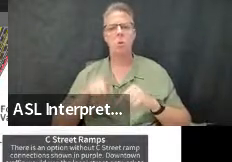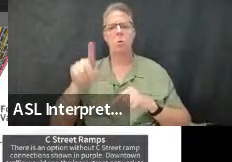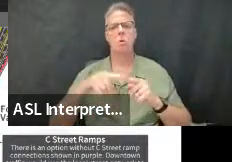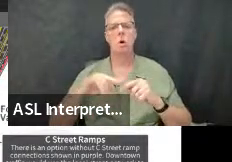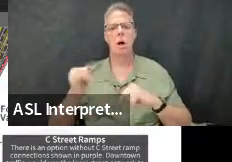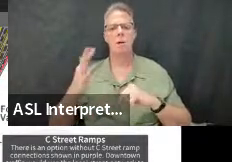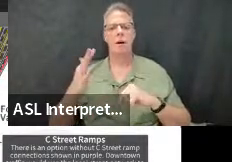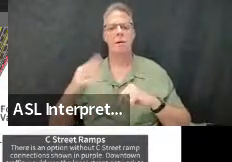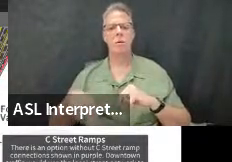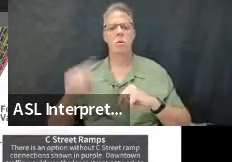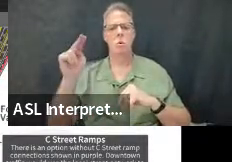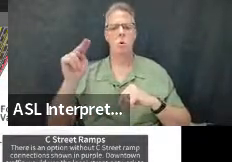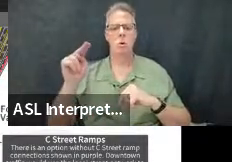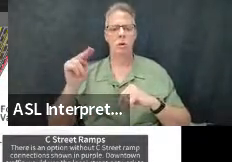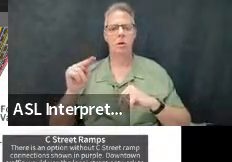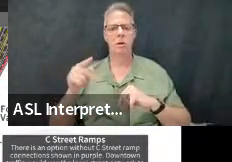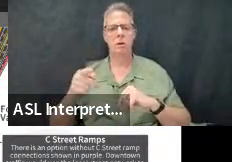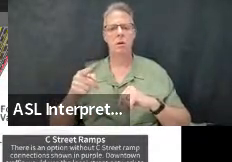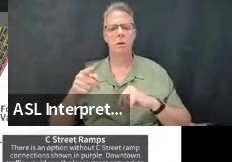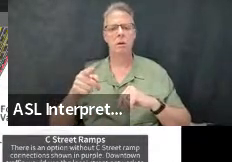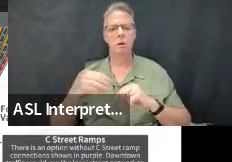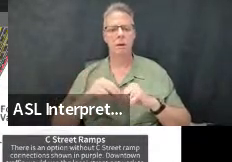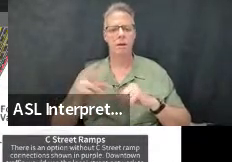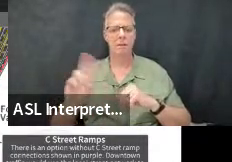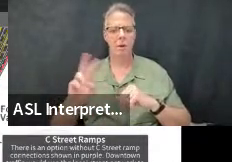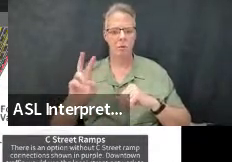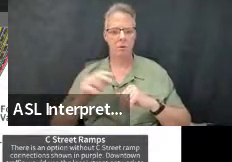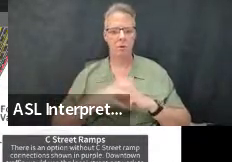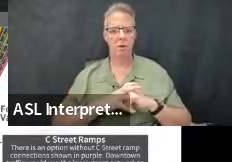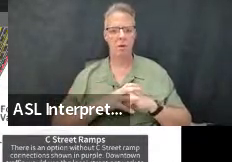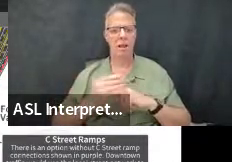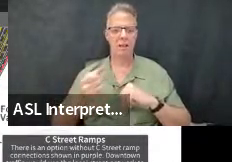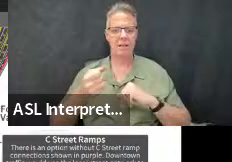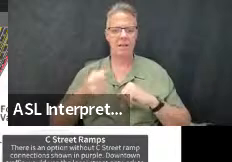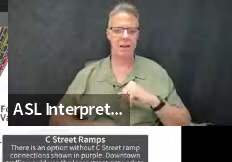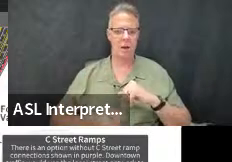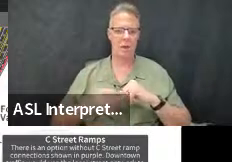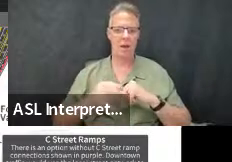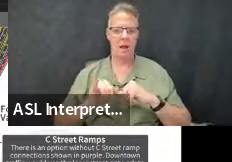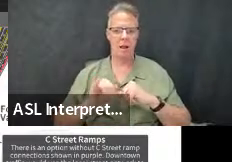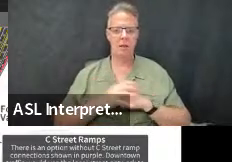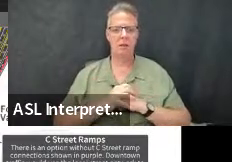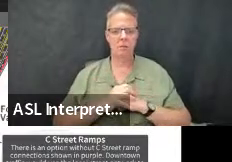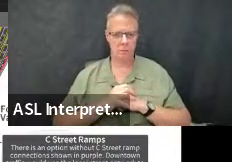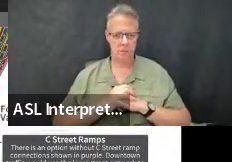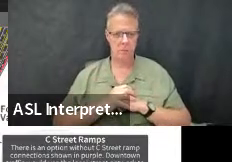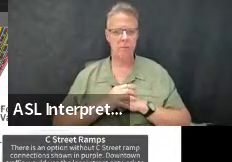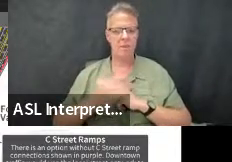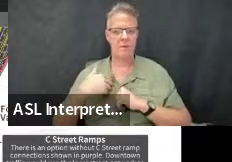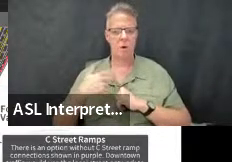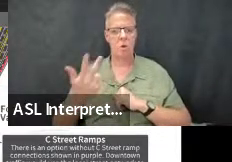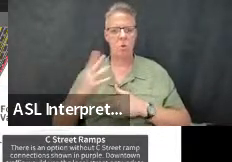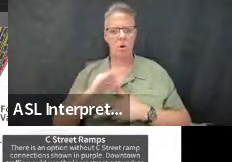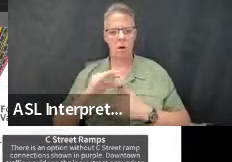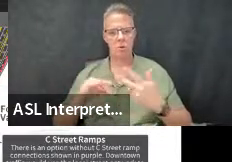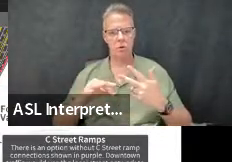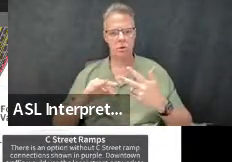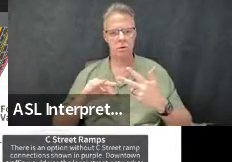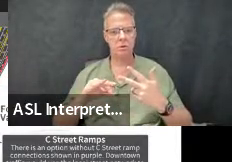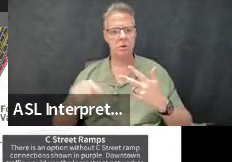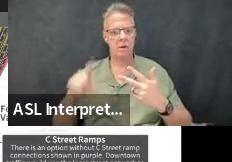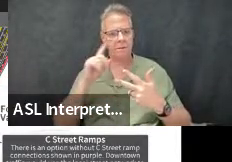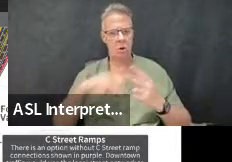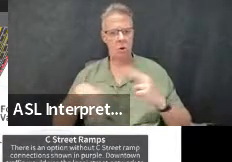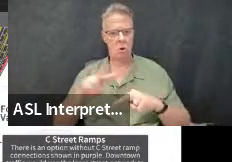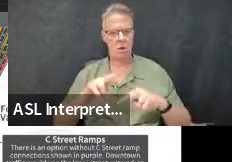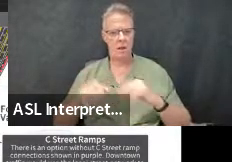I-5 north in Vancouver, and then south here in Hayden Island. We do have 3 options we're looking at for the